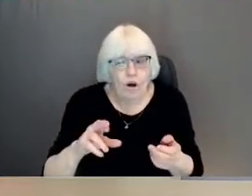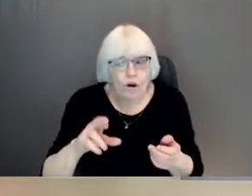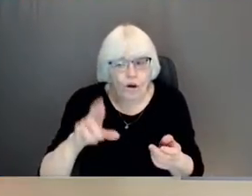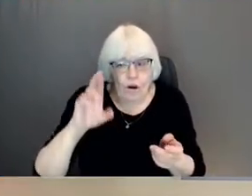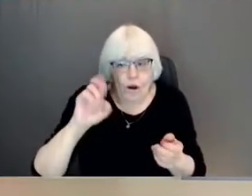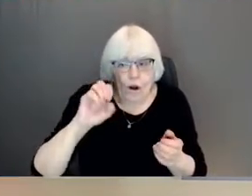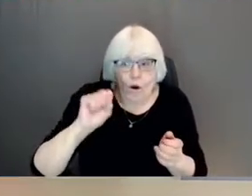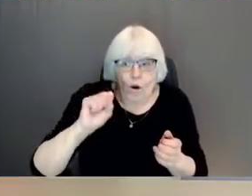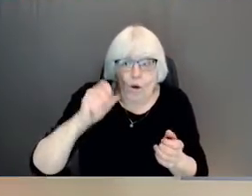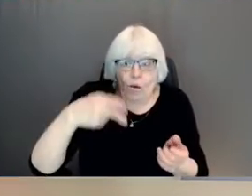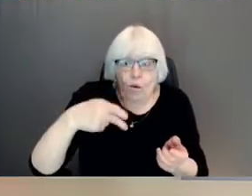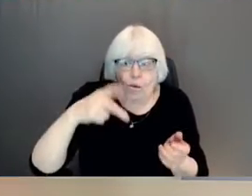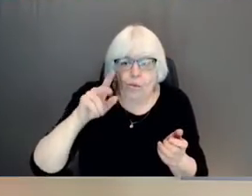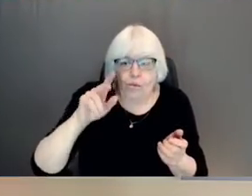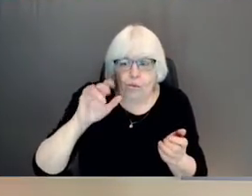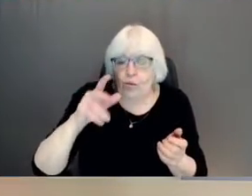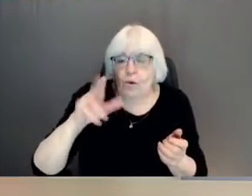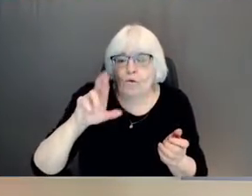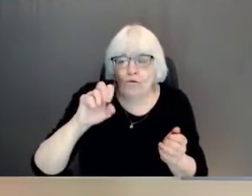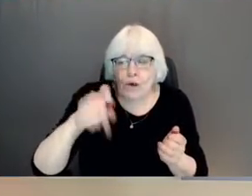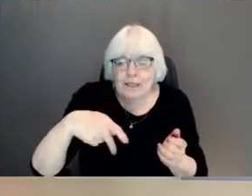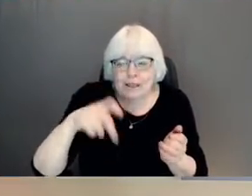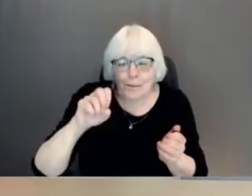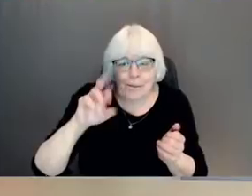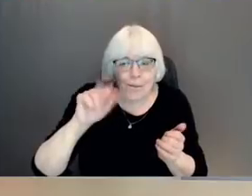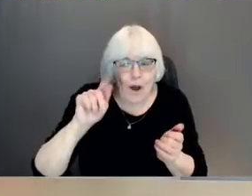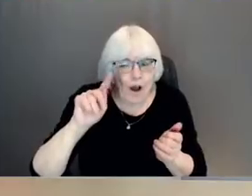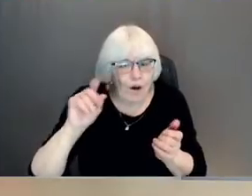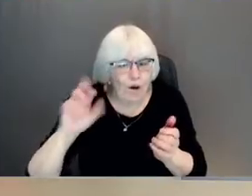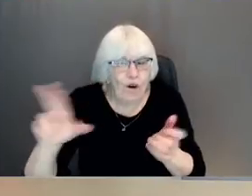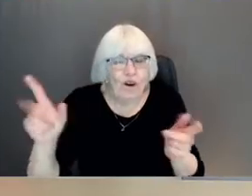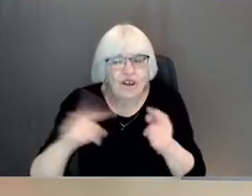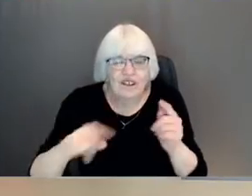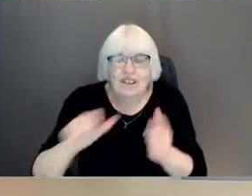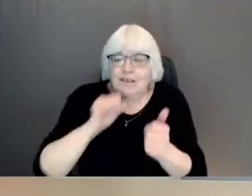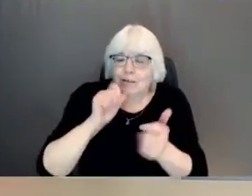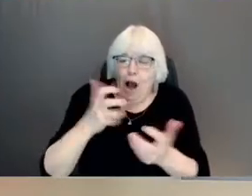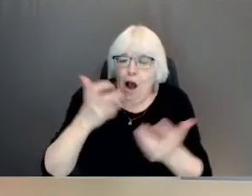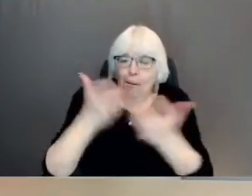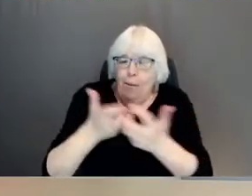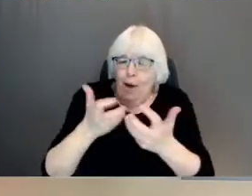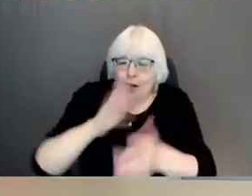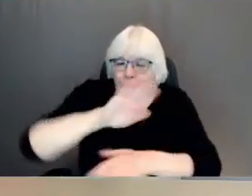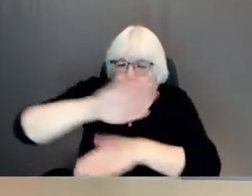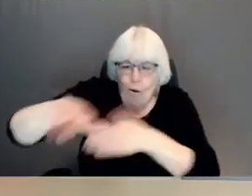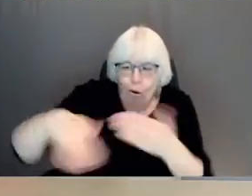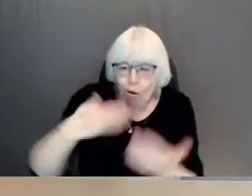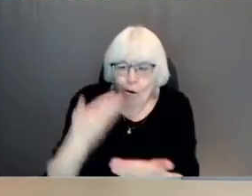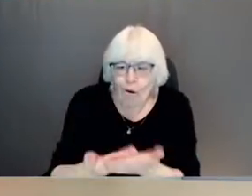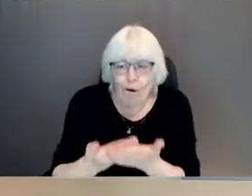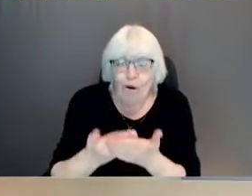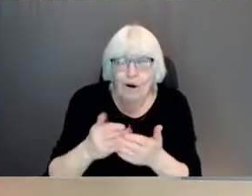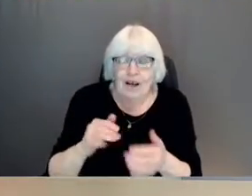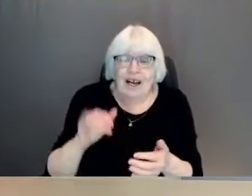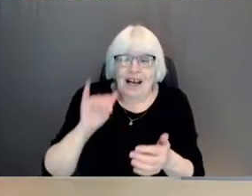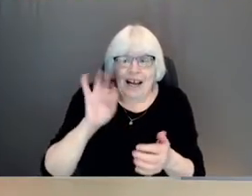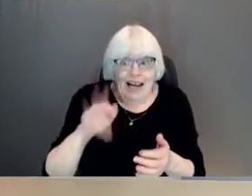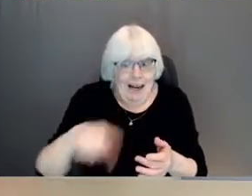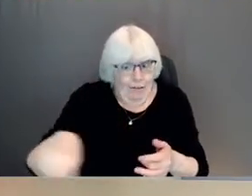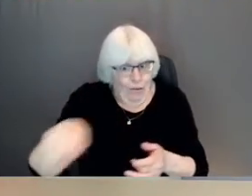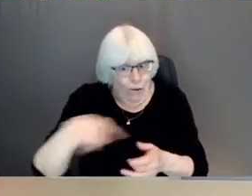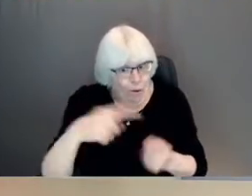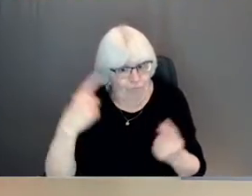not be masked, consider wearing 2 medical-grade masks, which provides very good protection, and maintain